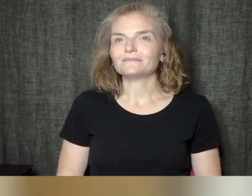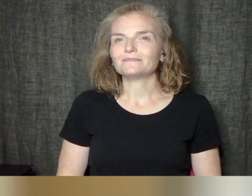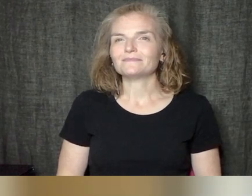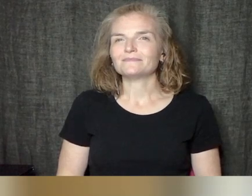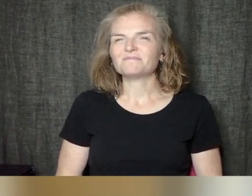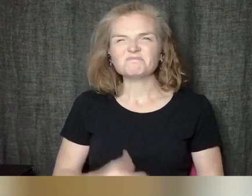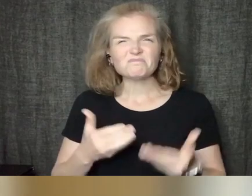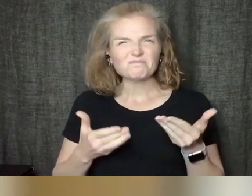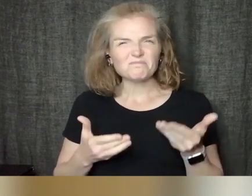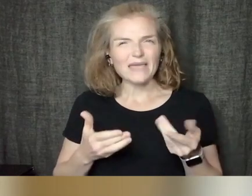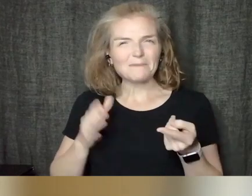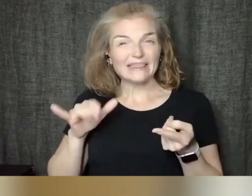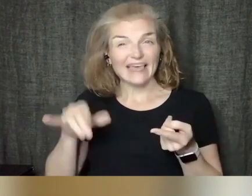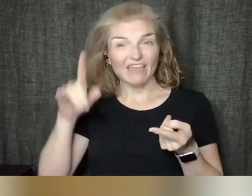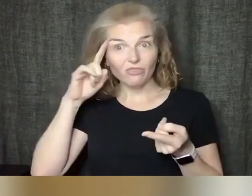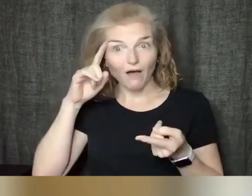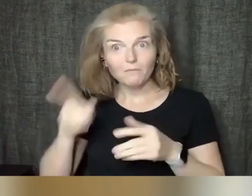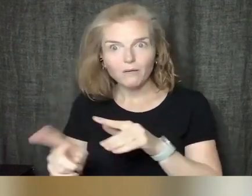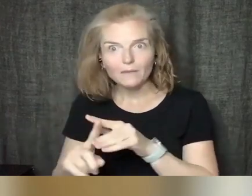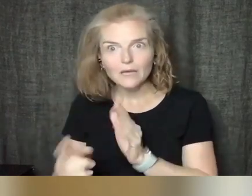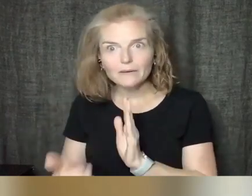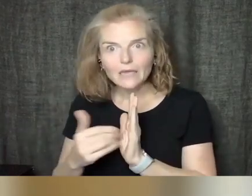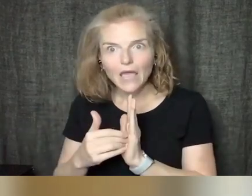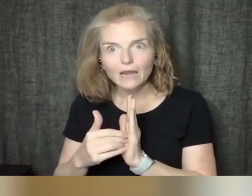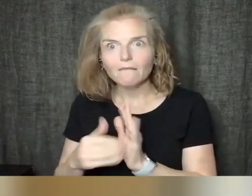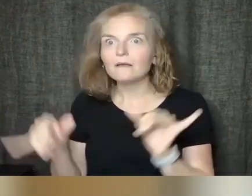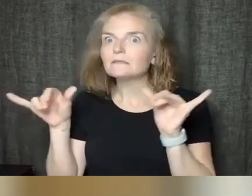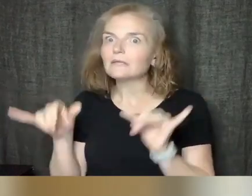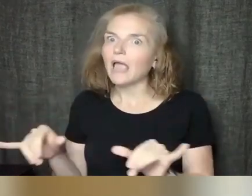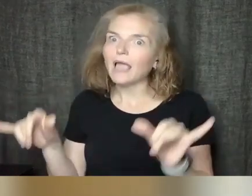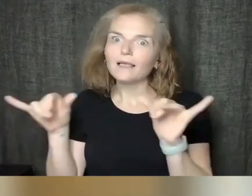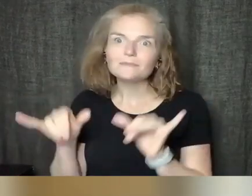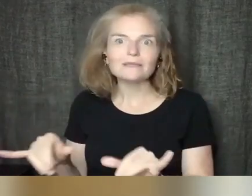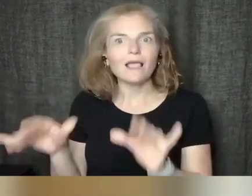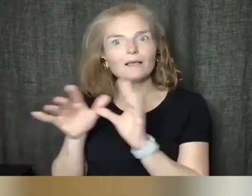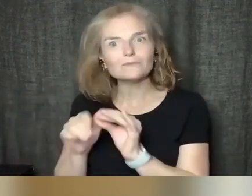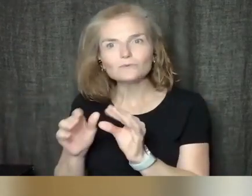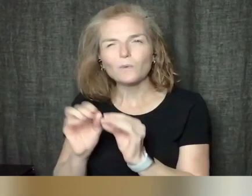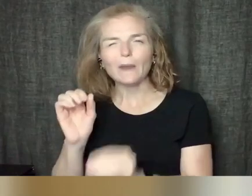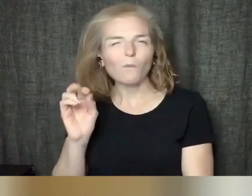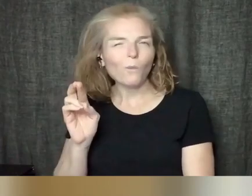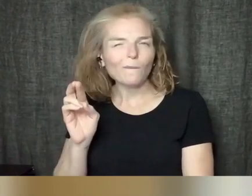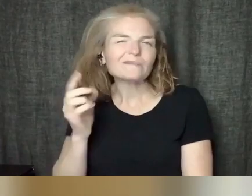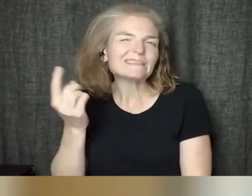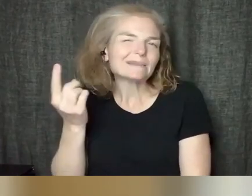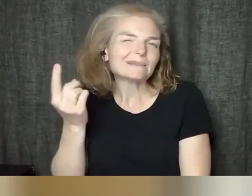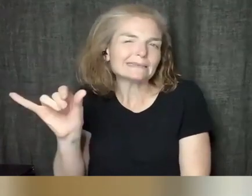Maybe that thought process arises again, that same old story or something similar.